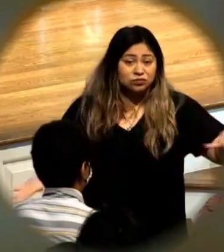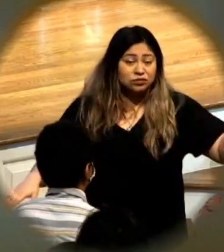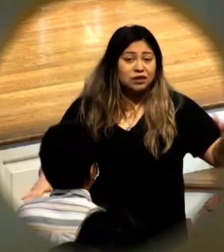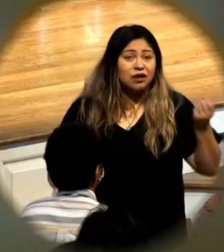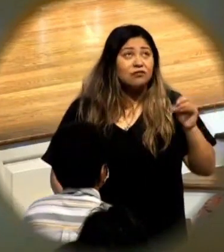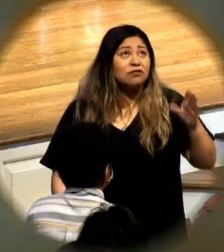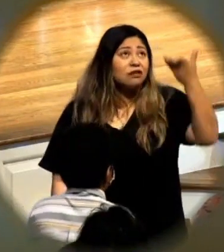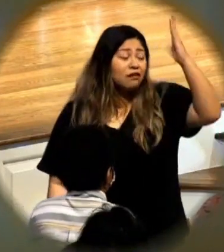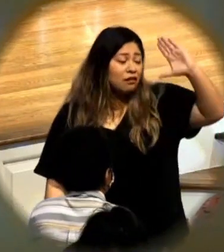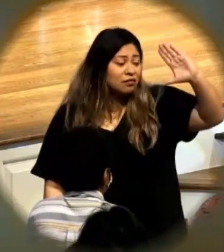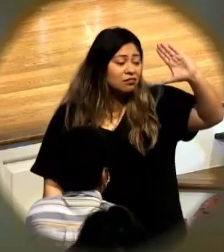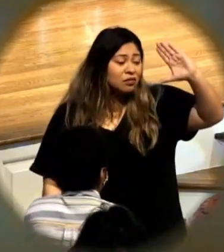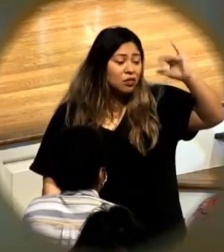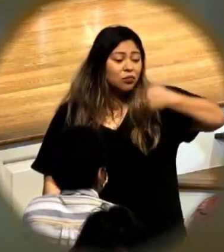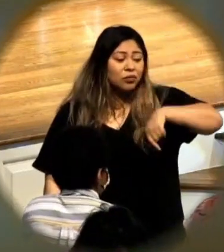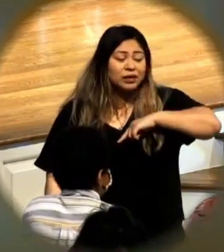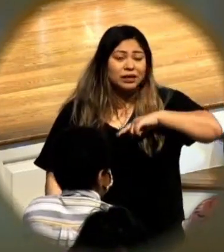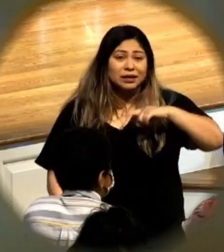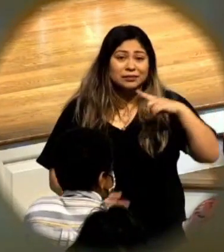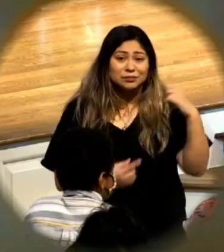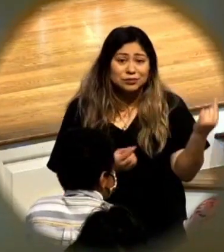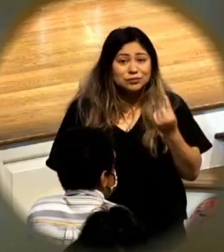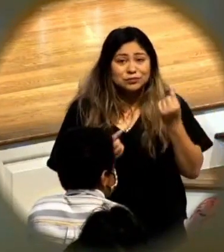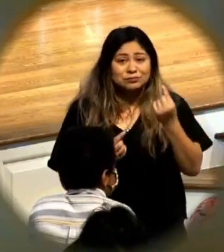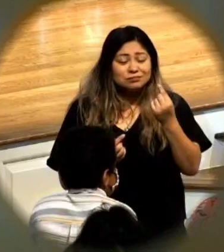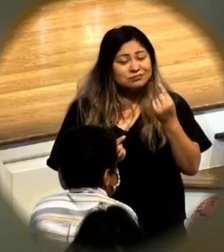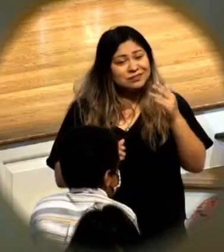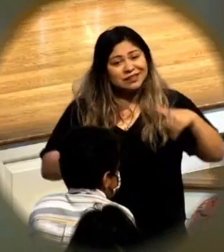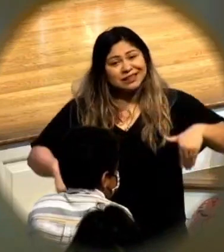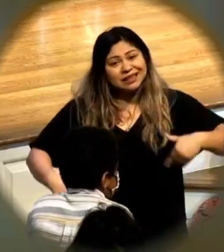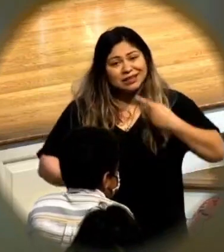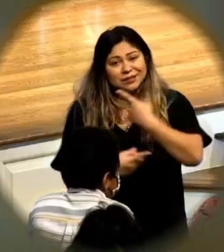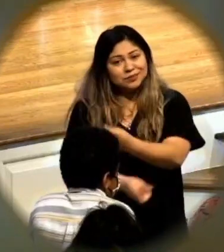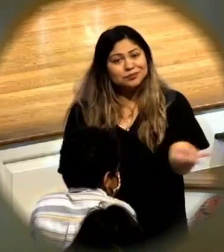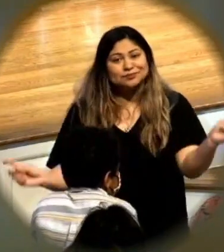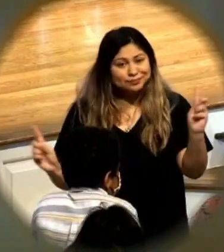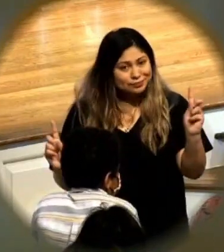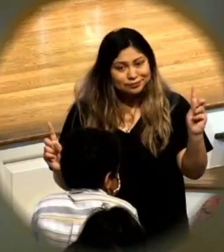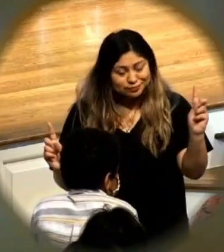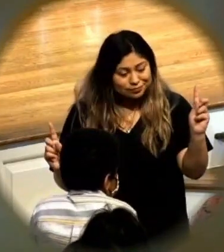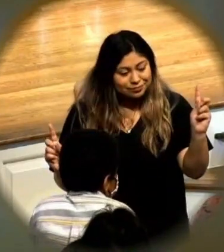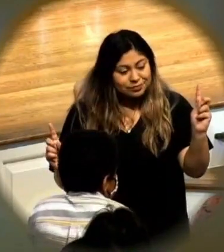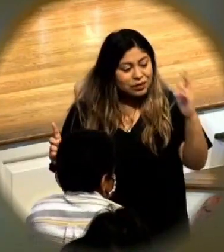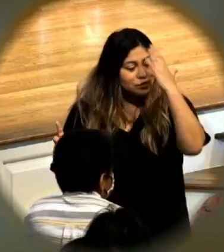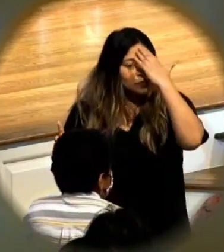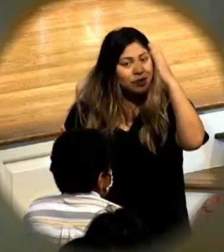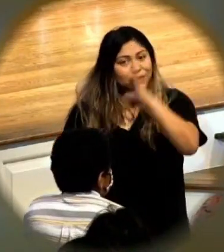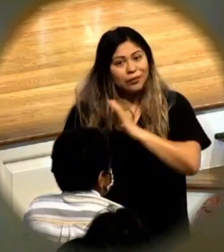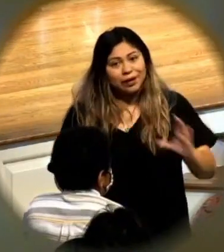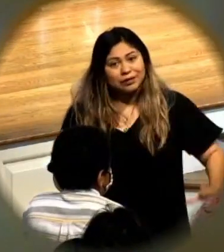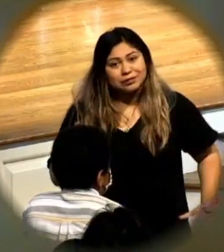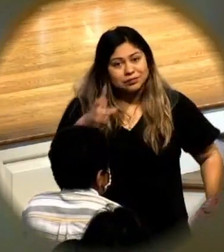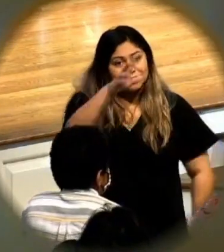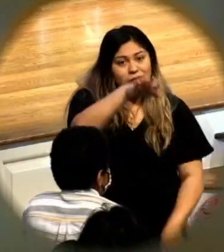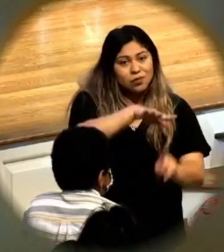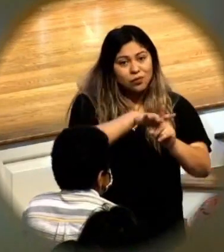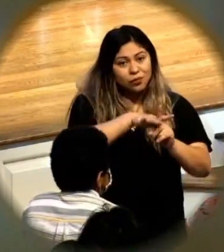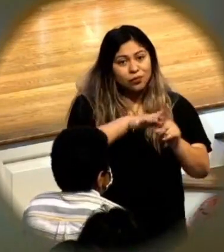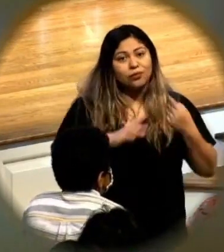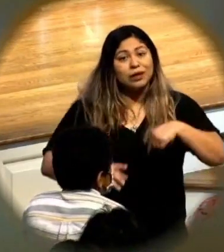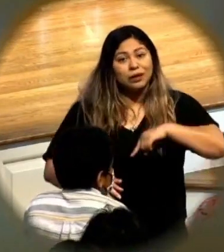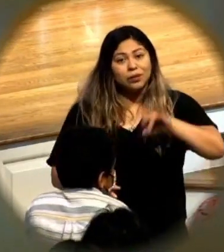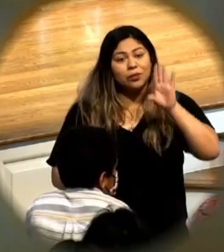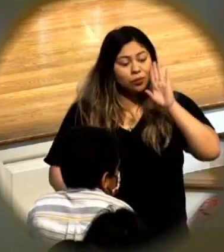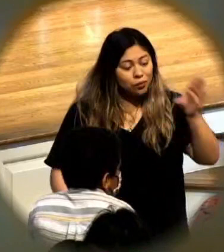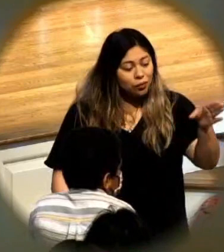what we will be has not yet been made known. But we know that when Christ appears, we shall